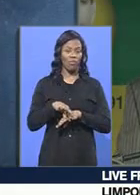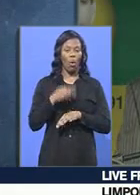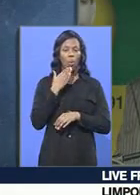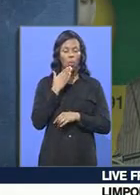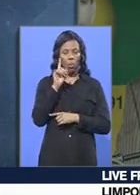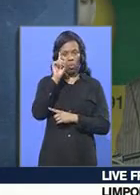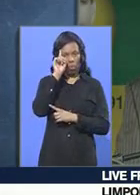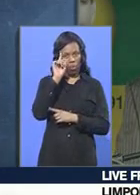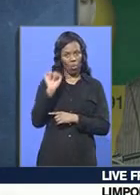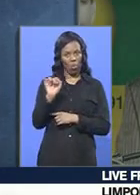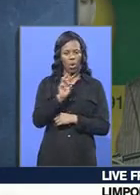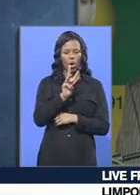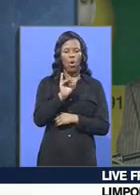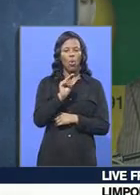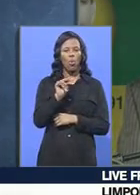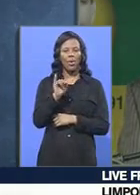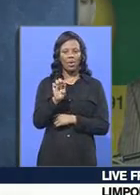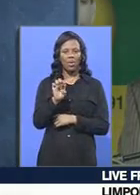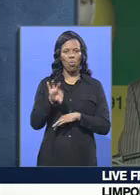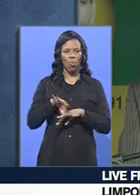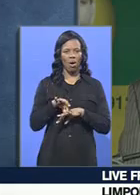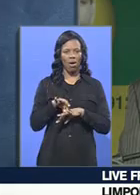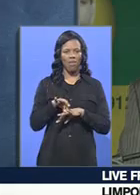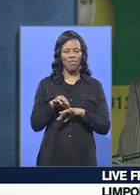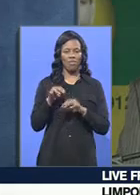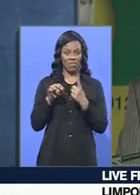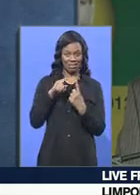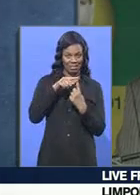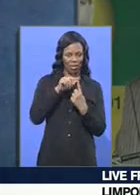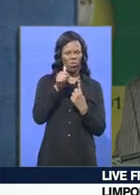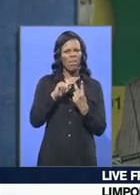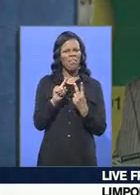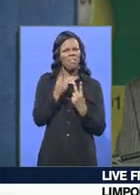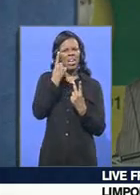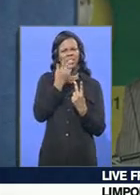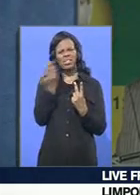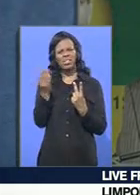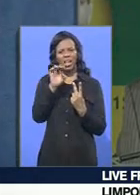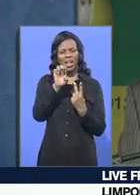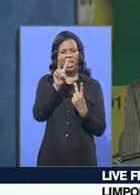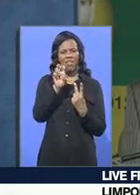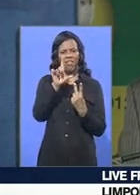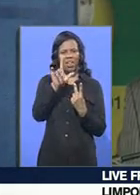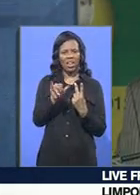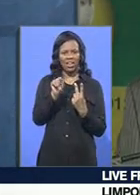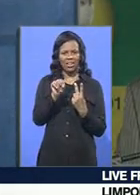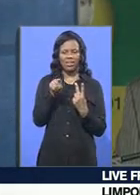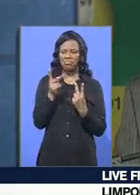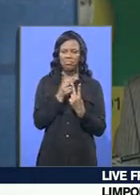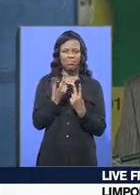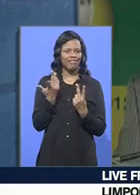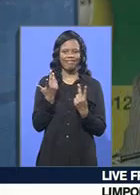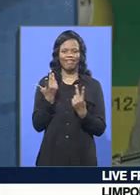Winnie Mandela, and his first former wife, Evelyn, were left alone to